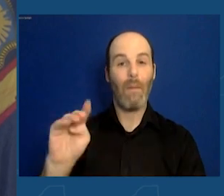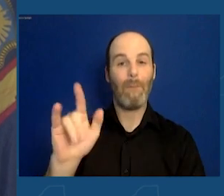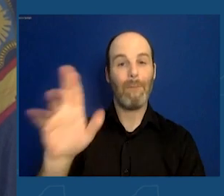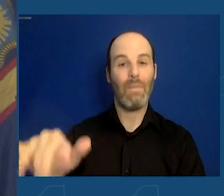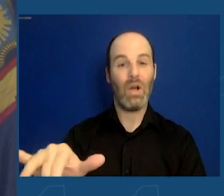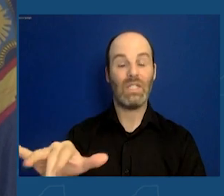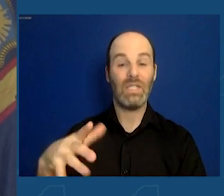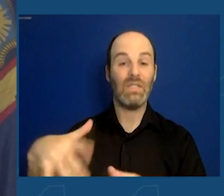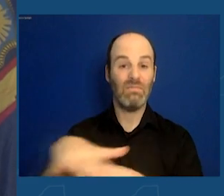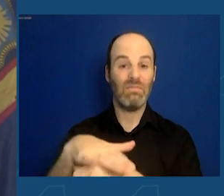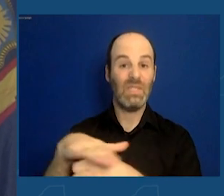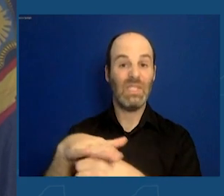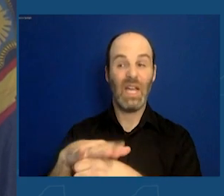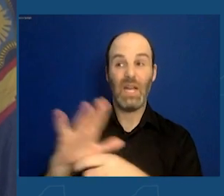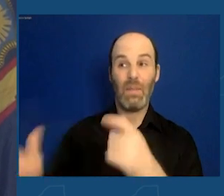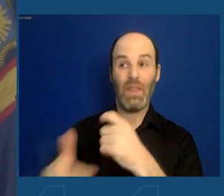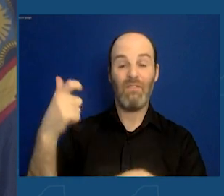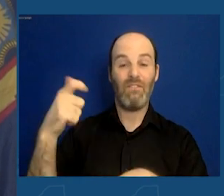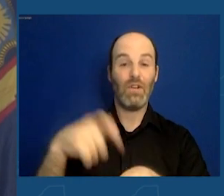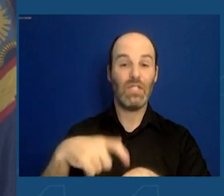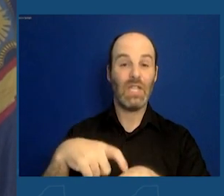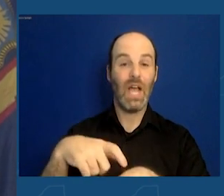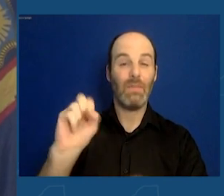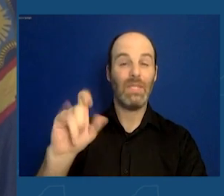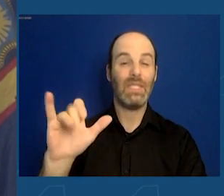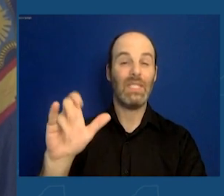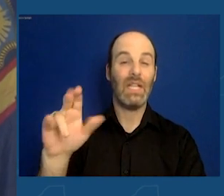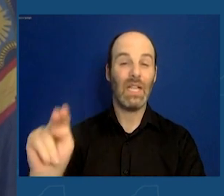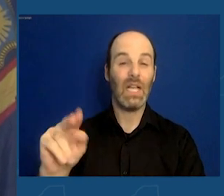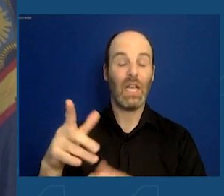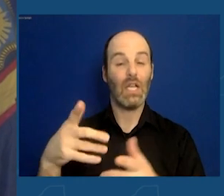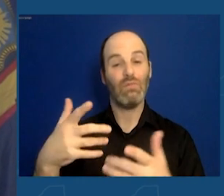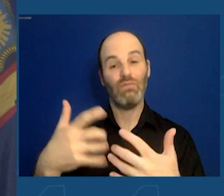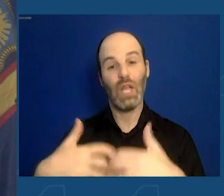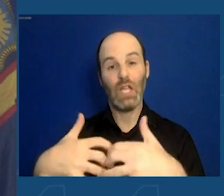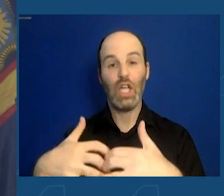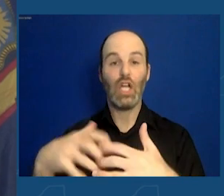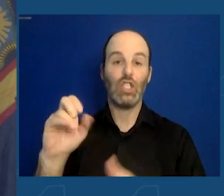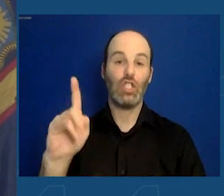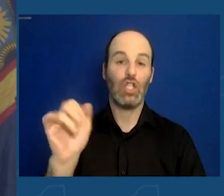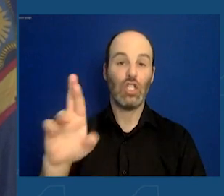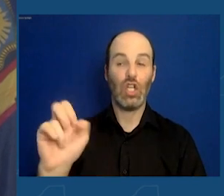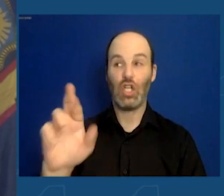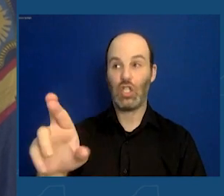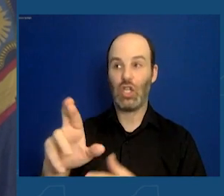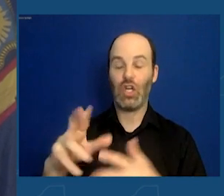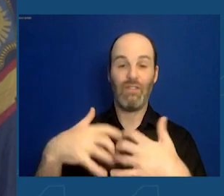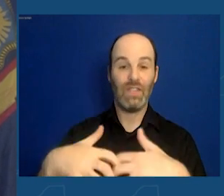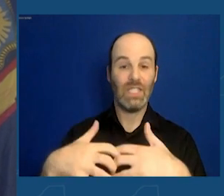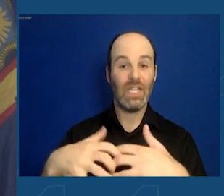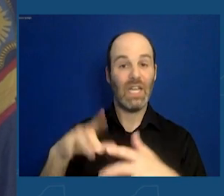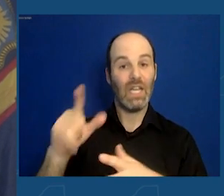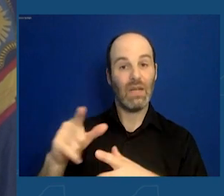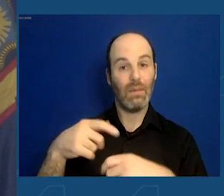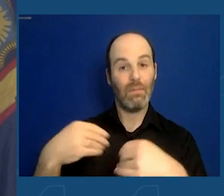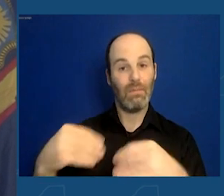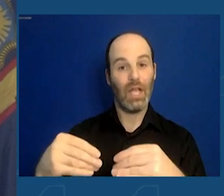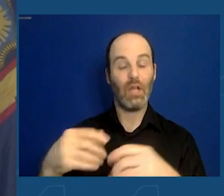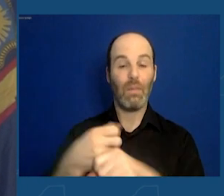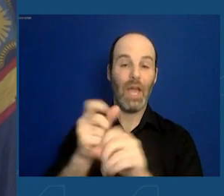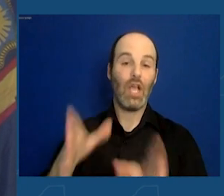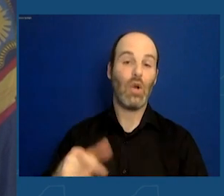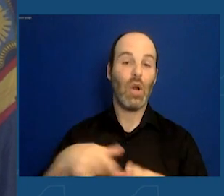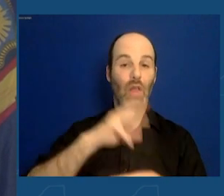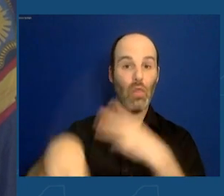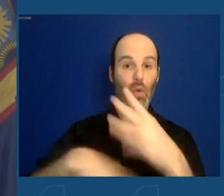only silicon carbide semiconductor manufacturing facility in the world, you know, I don't think we realized at the time what that would mean